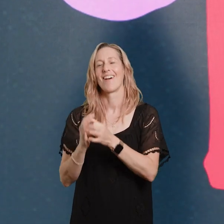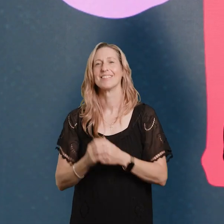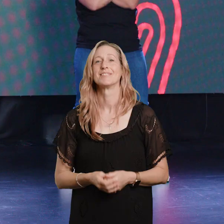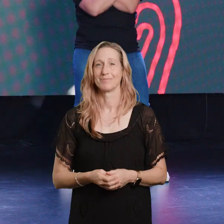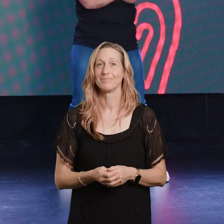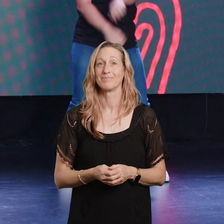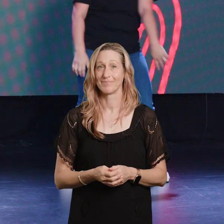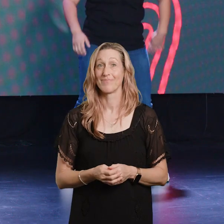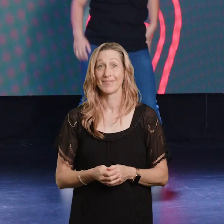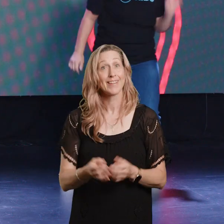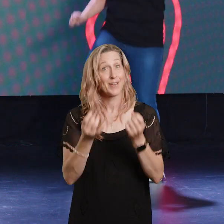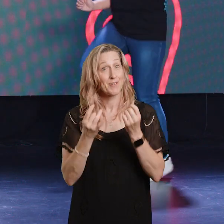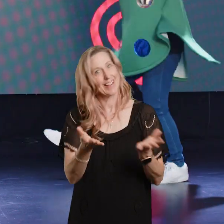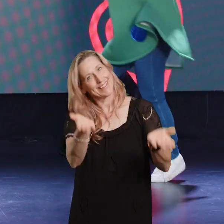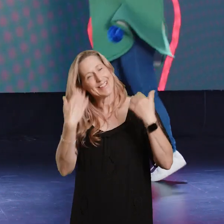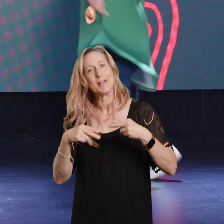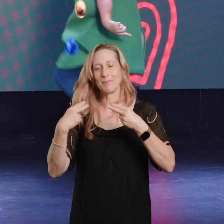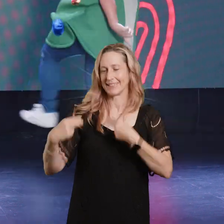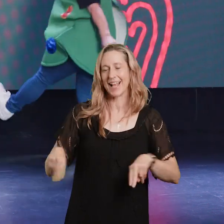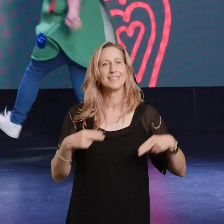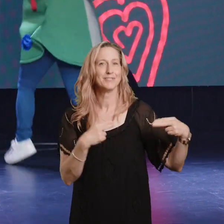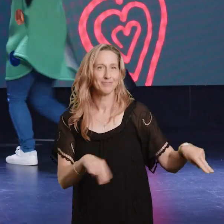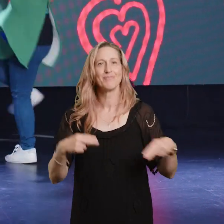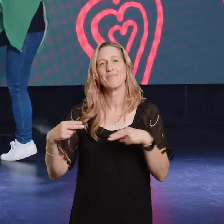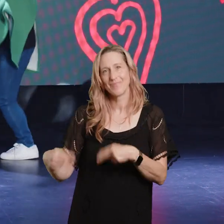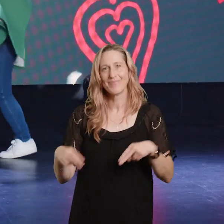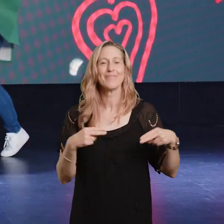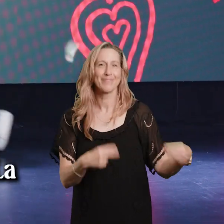the lost. Let's dance.